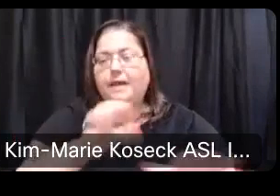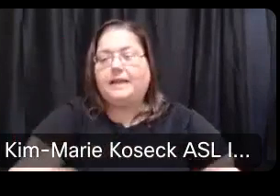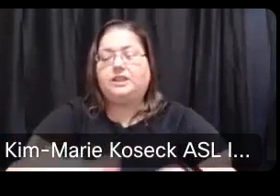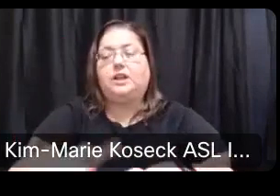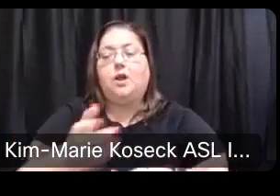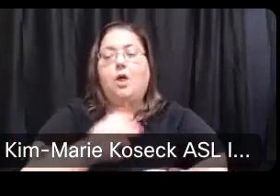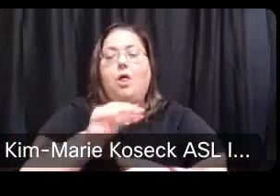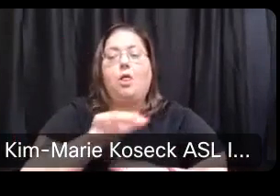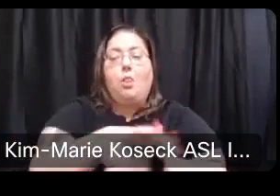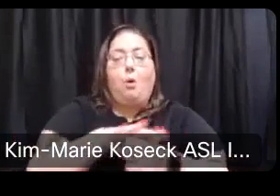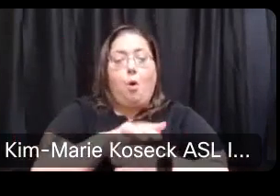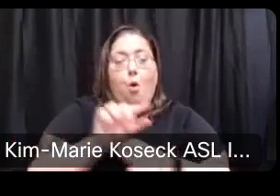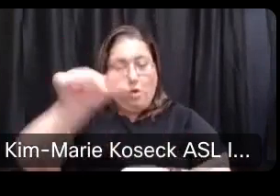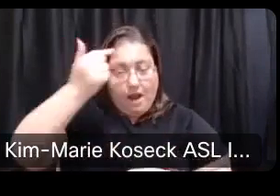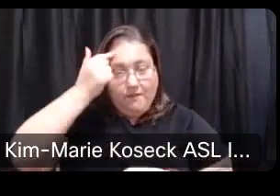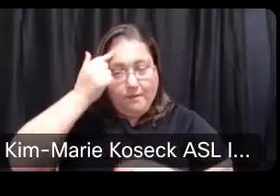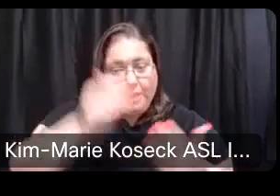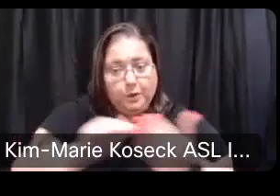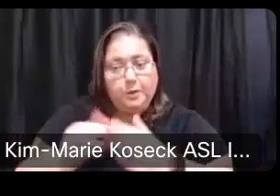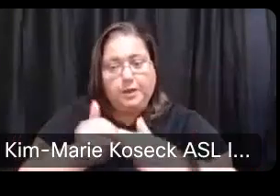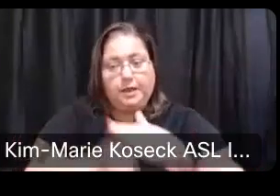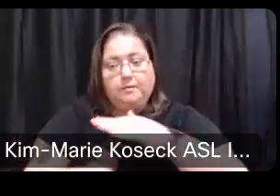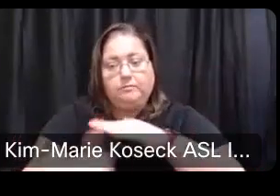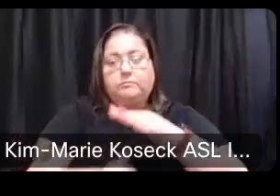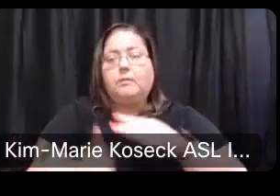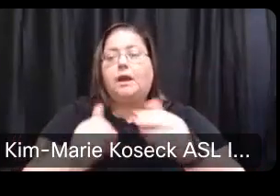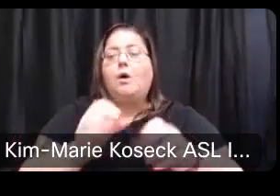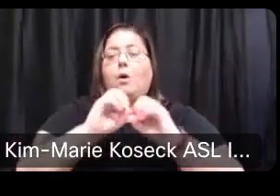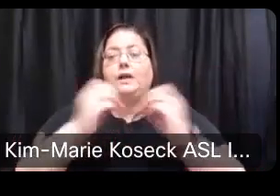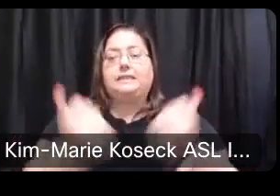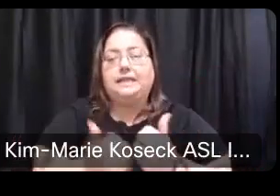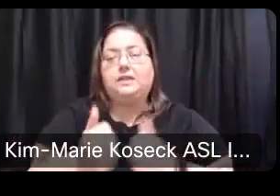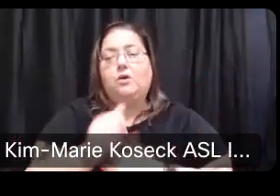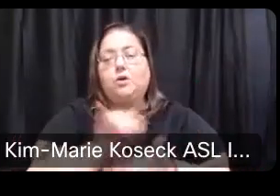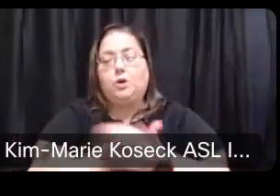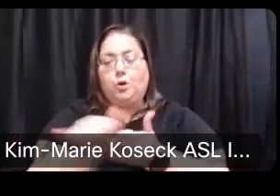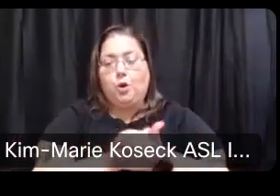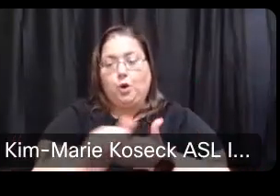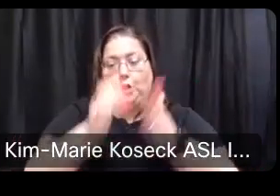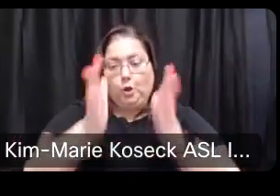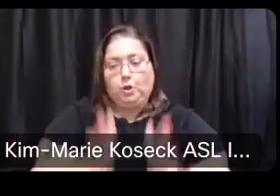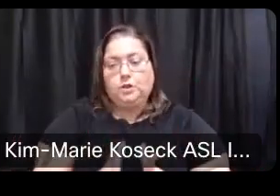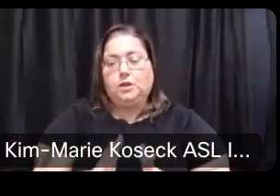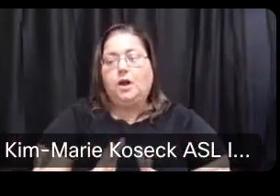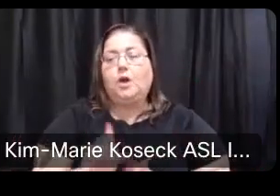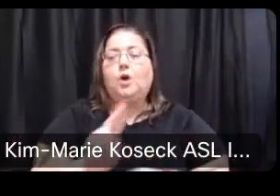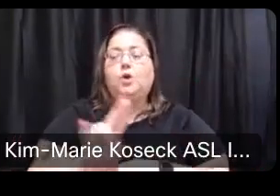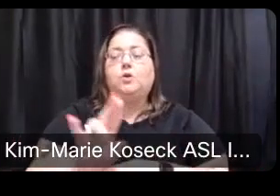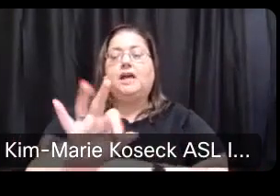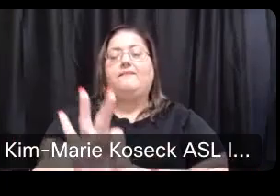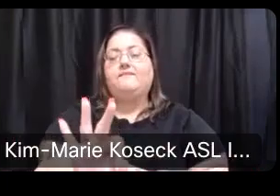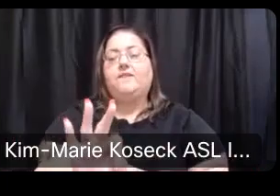community-based organizations, and New Yorkers. F, using the latest climate science and